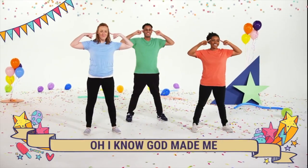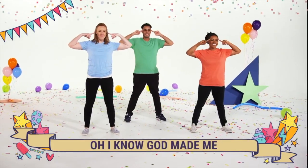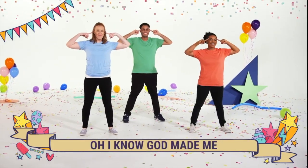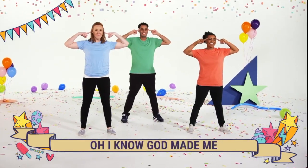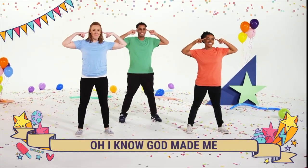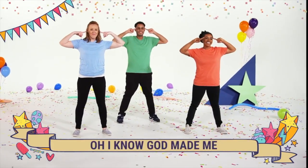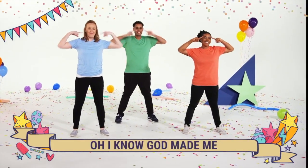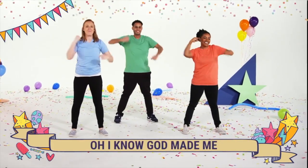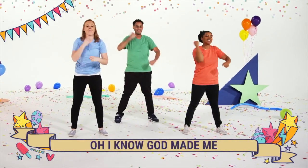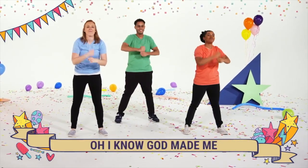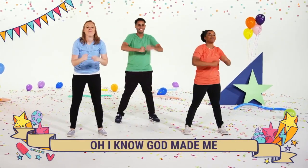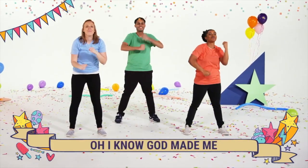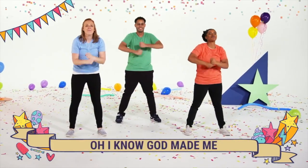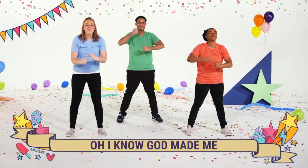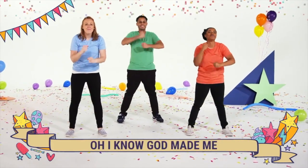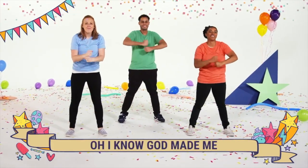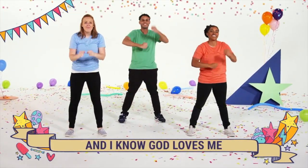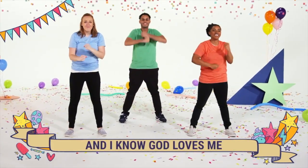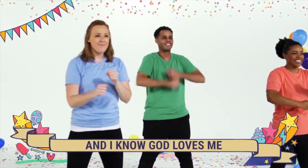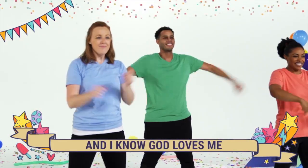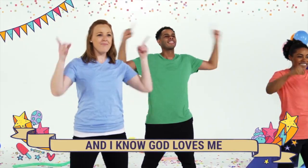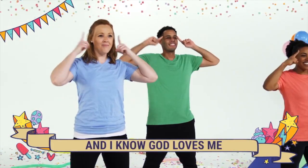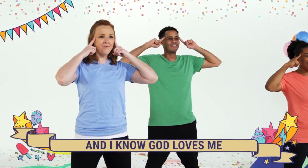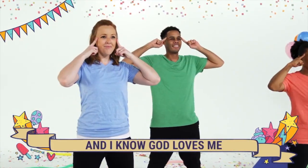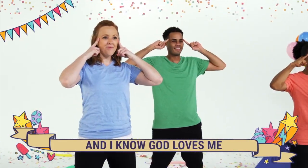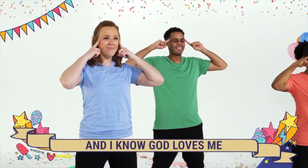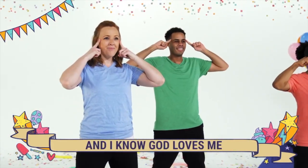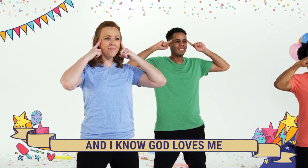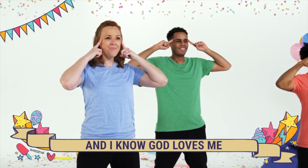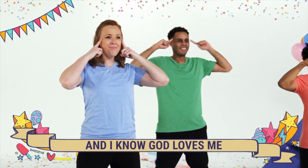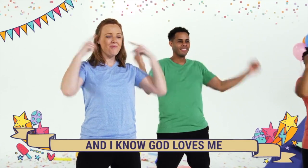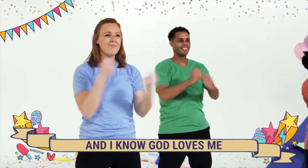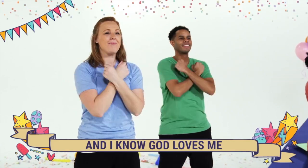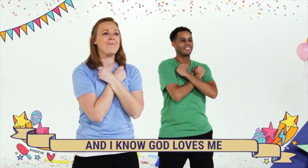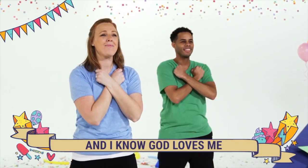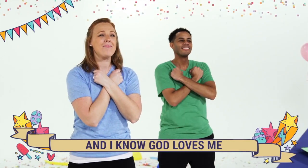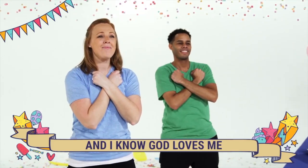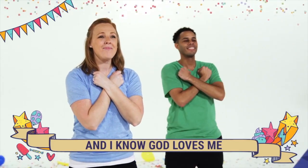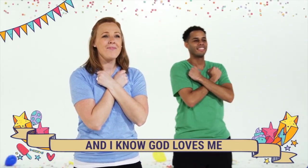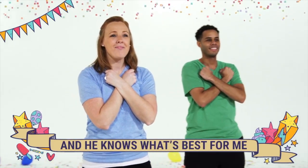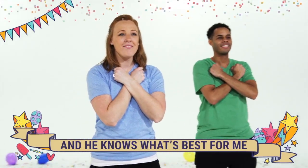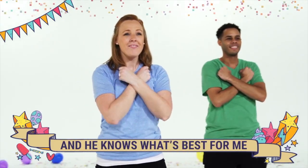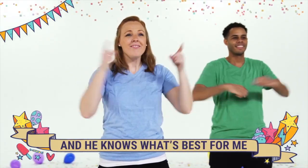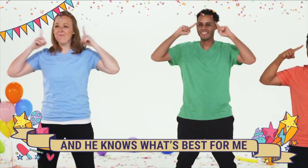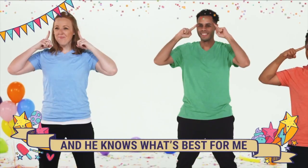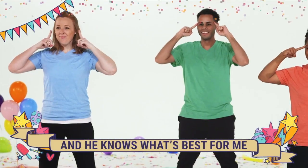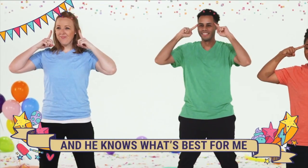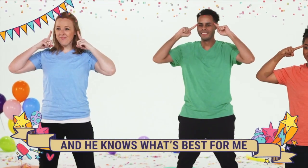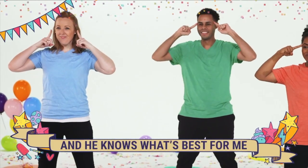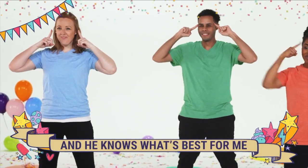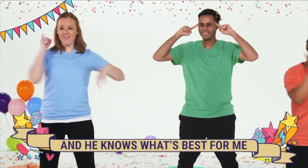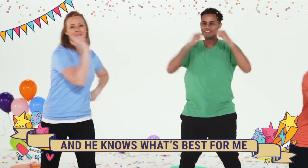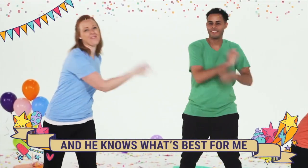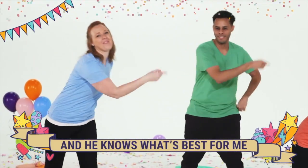know God made me, and I know God loves me, and He